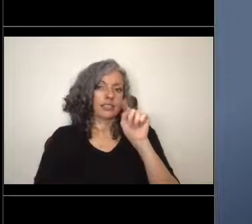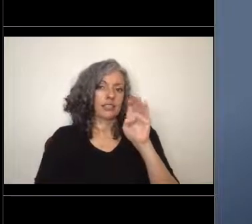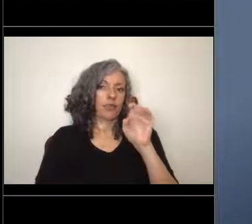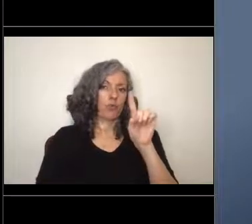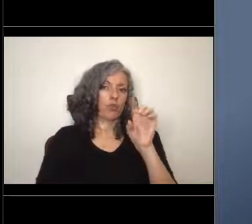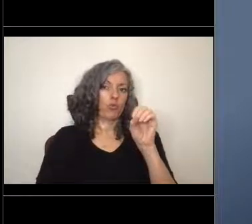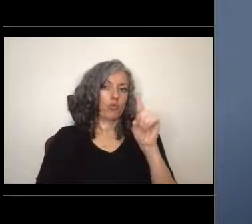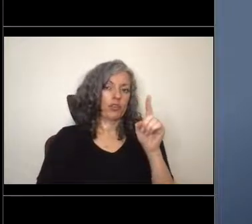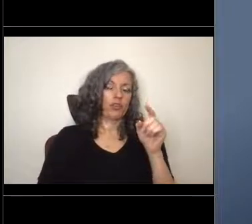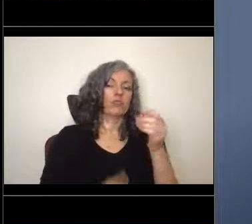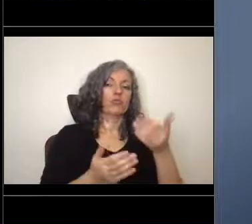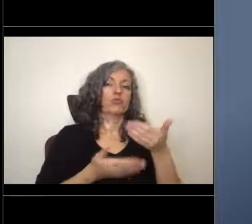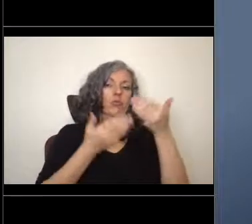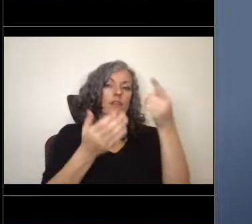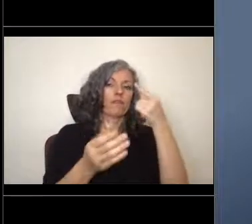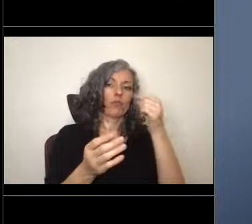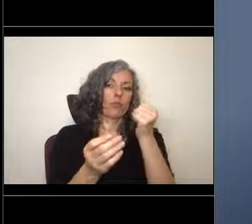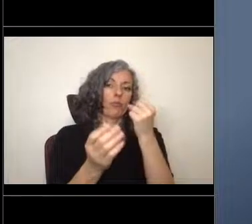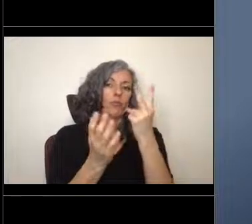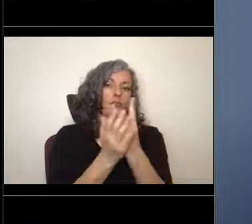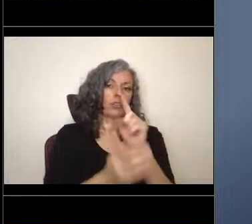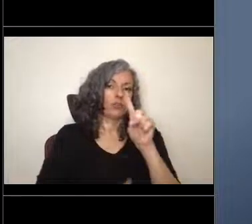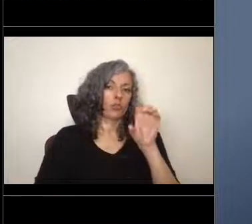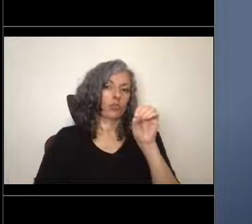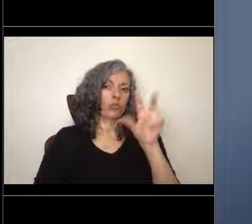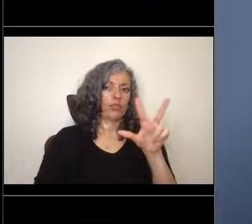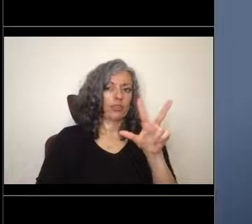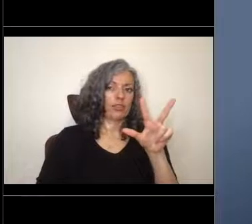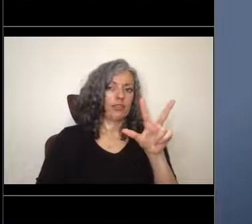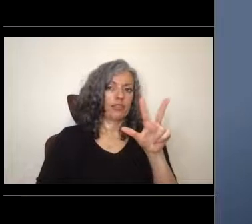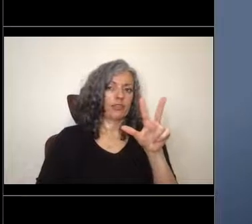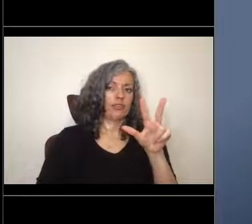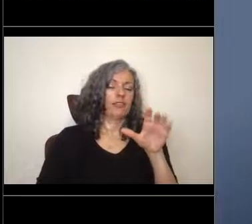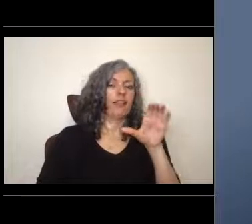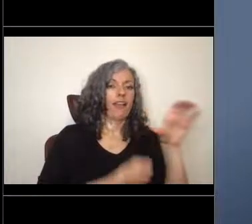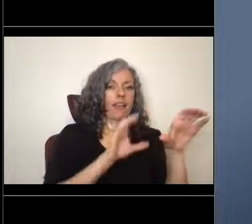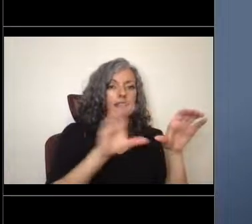approval. Tab 103 is an allocation request totaling